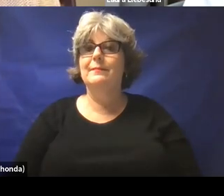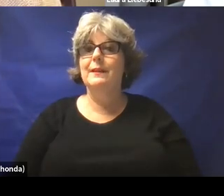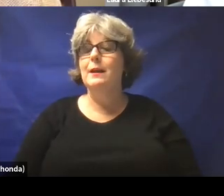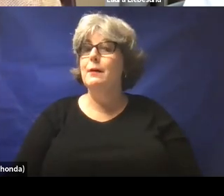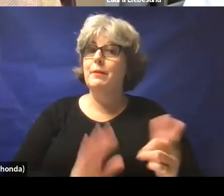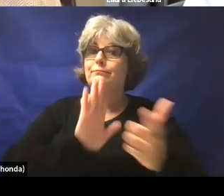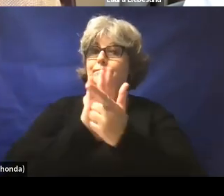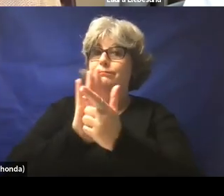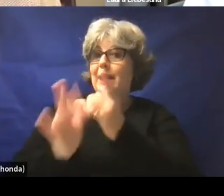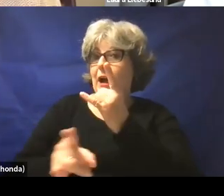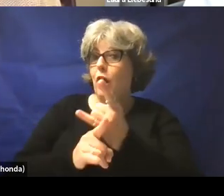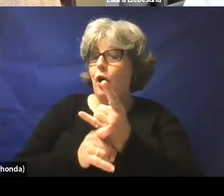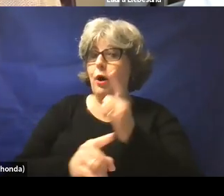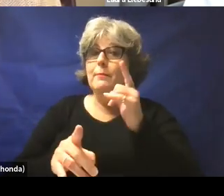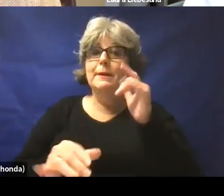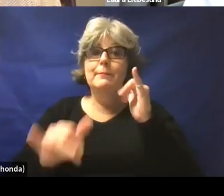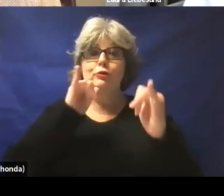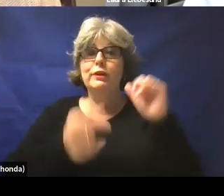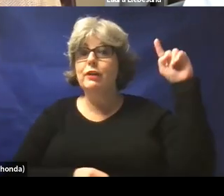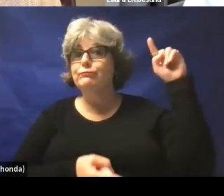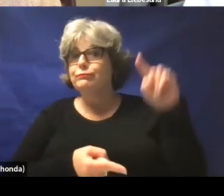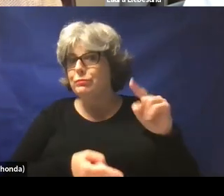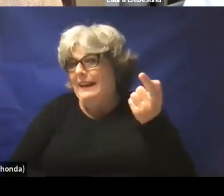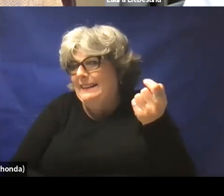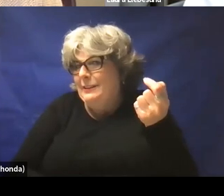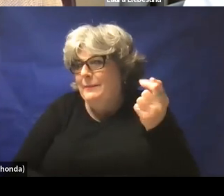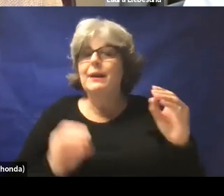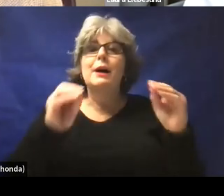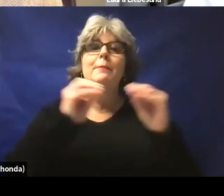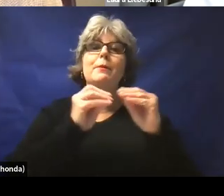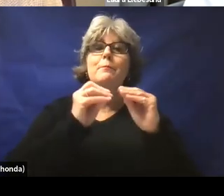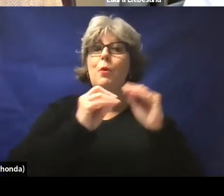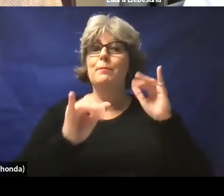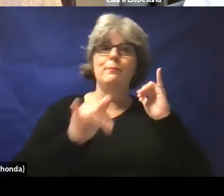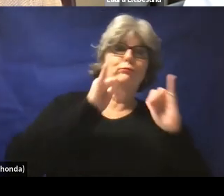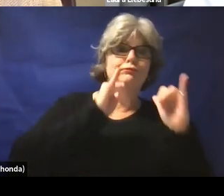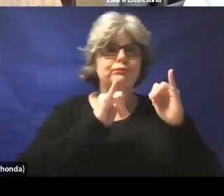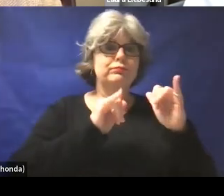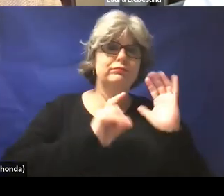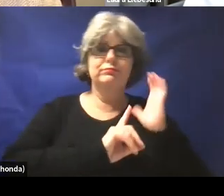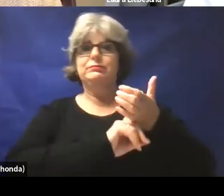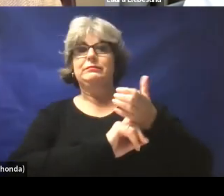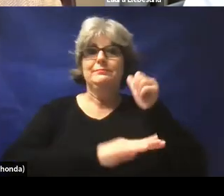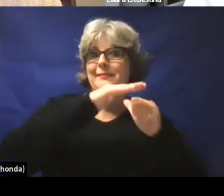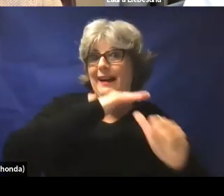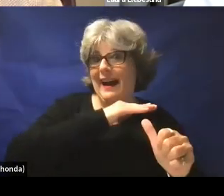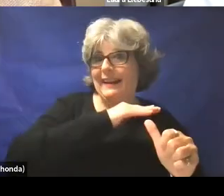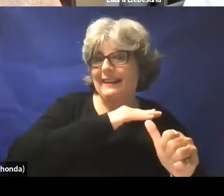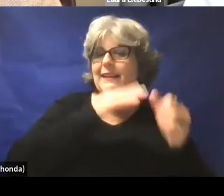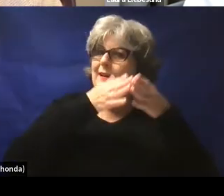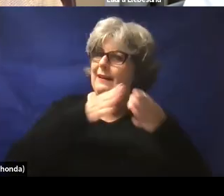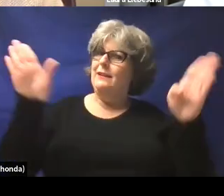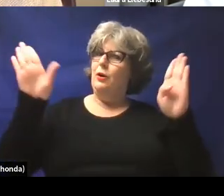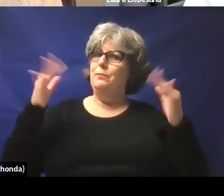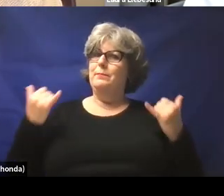Prohibition did cut down on people drinking a little bit, but in other ways, it increased the amount of people drinking, and it increased and opened it up